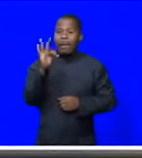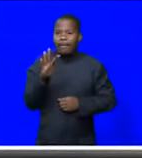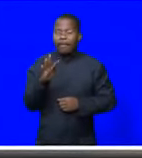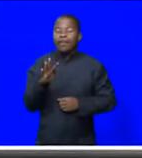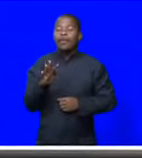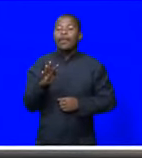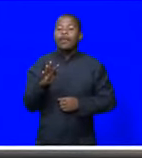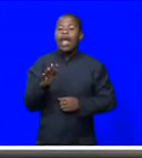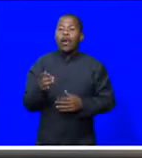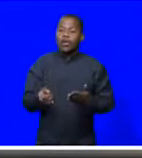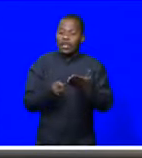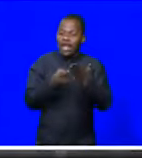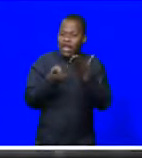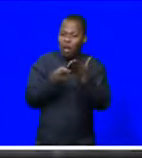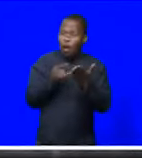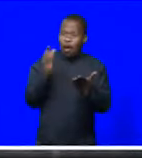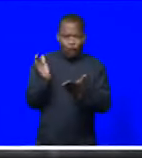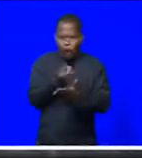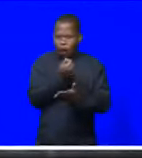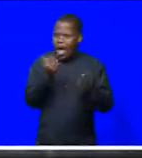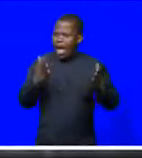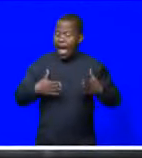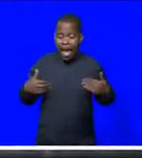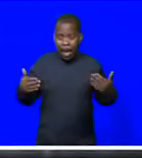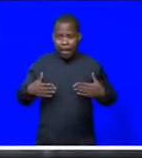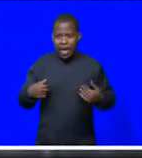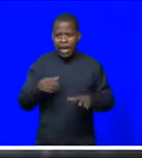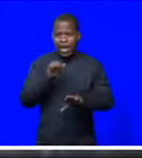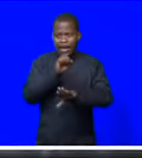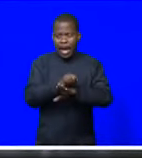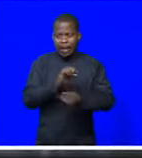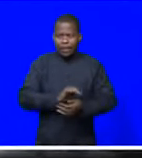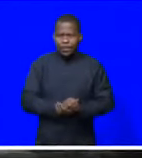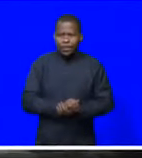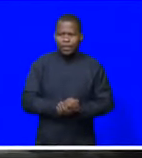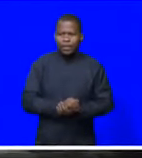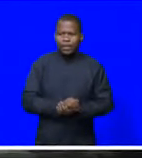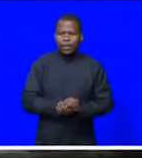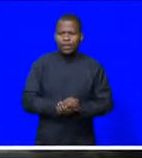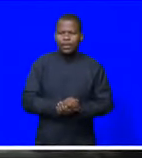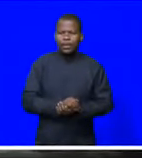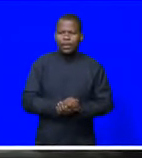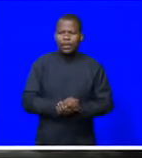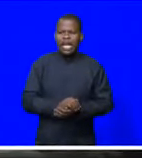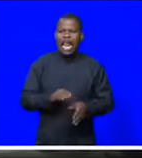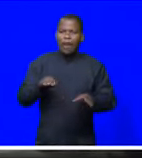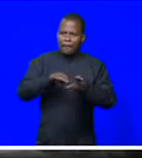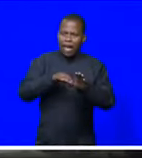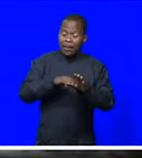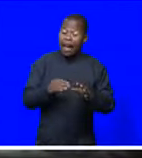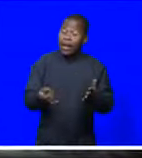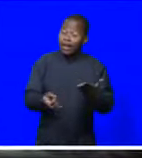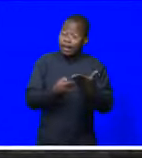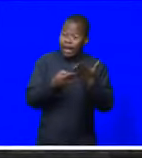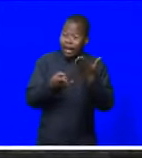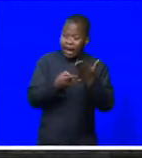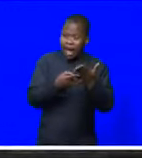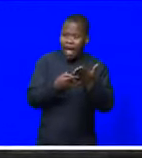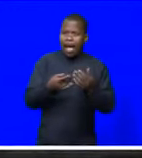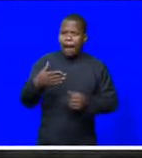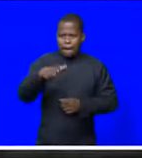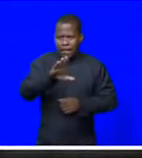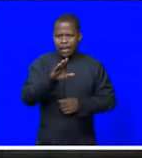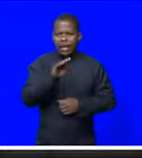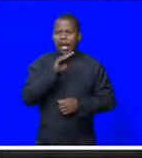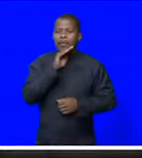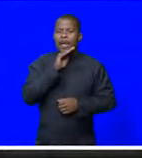as a lot of money has been invested. I think it will be of great assistance to the honorable members to actually go